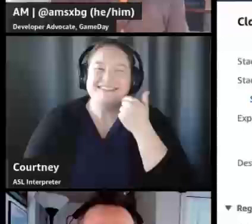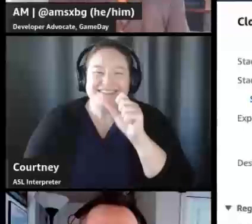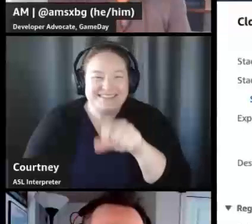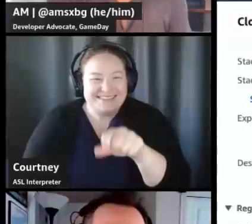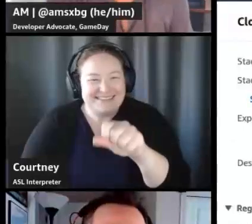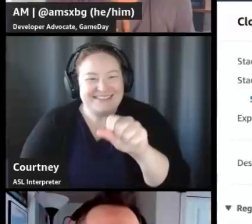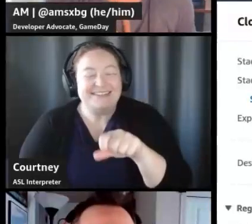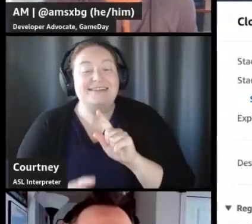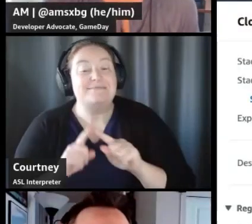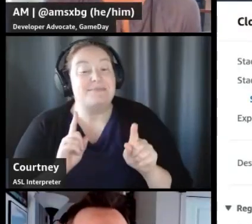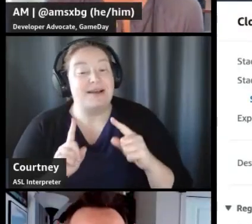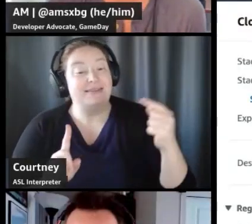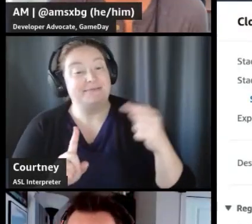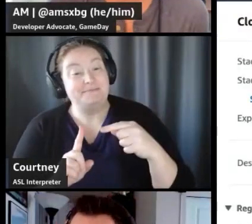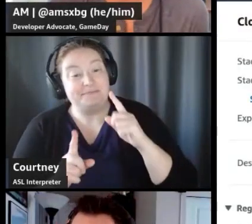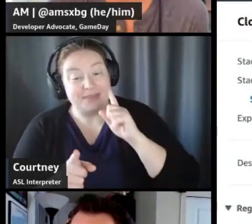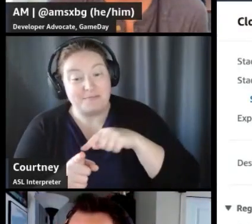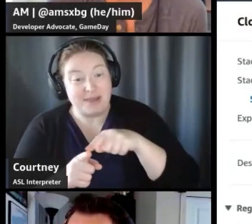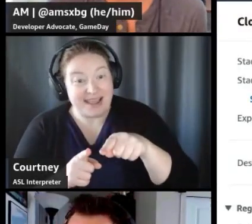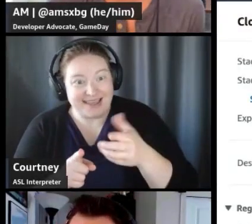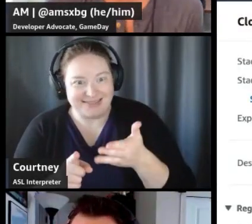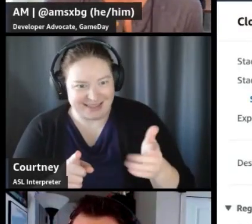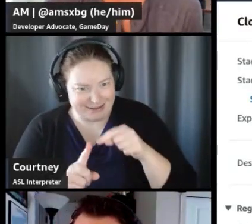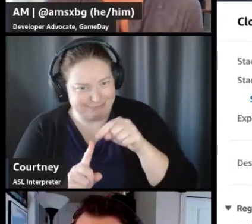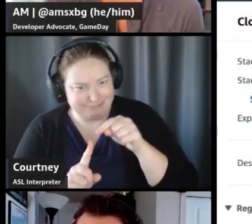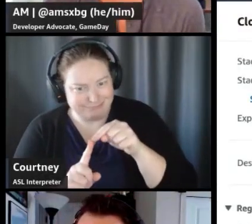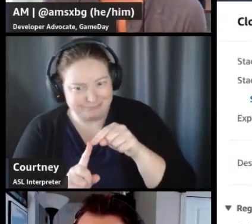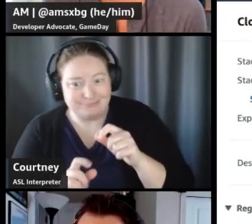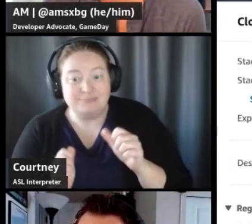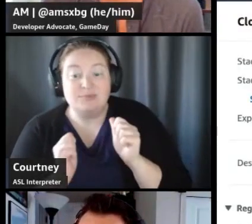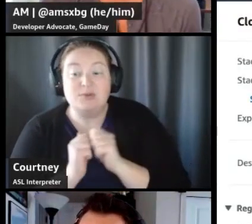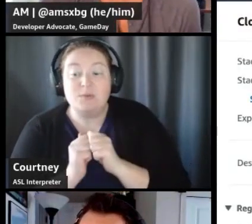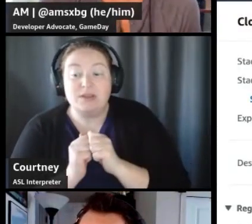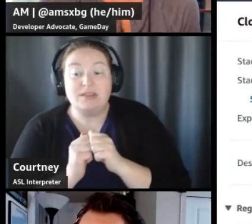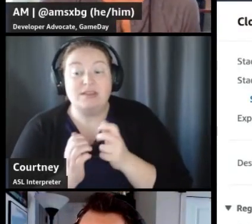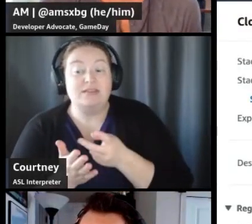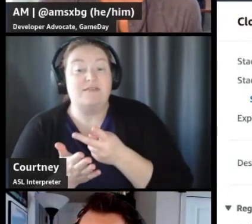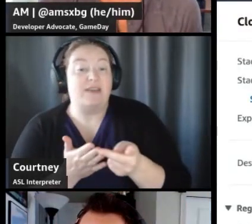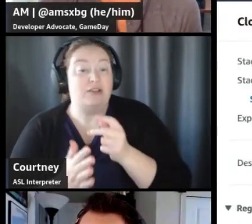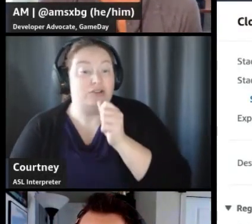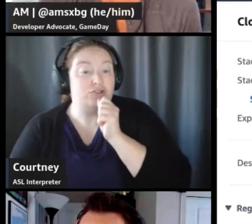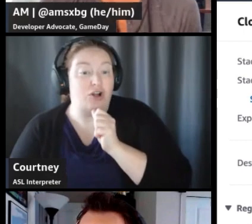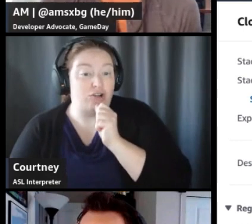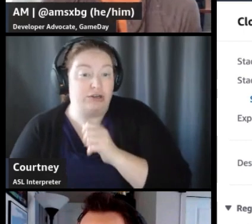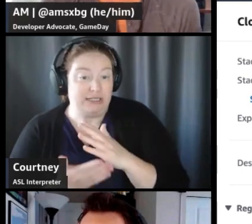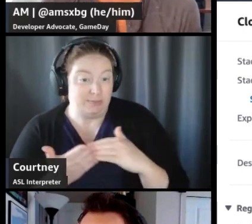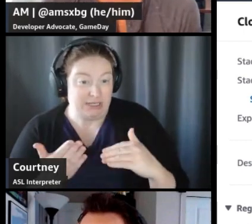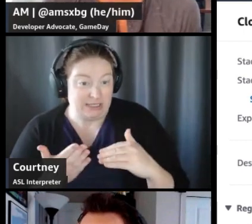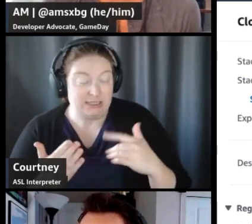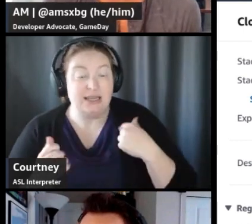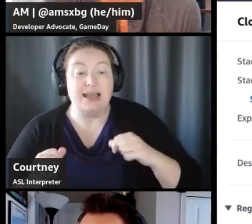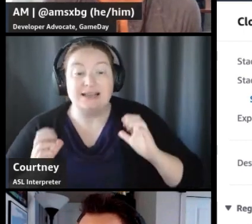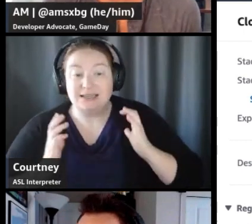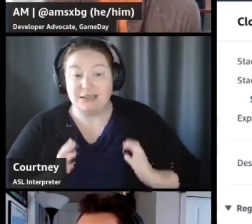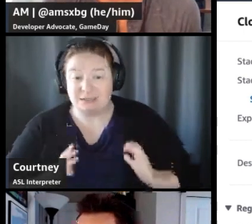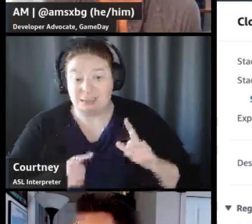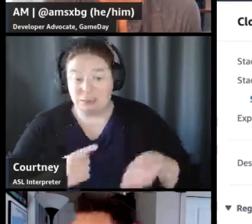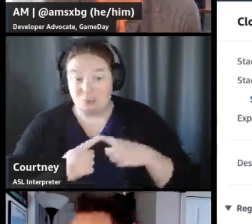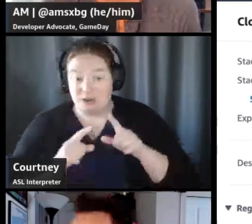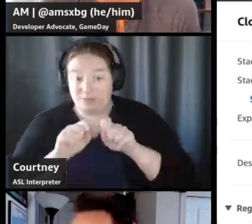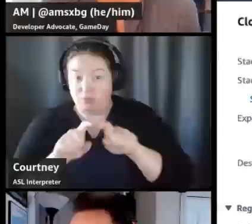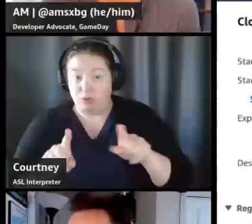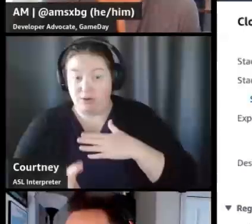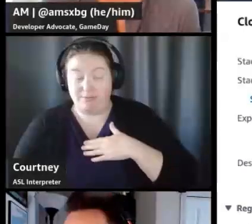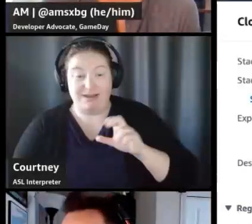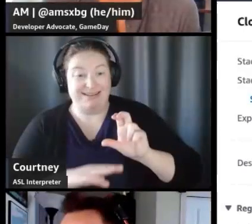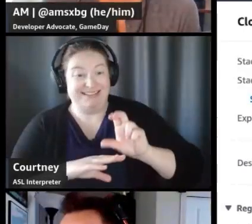But back to the main thing, right? With the failure tolerance piece. As a customer, when I'm deploying my StackSet,